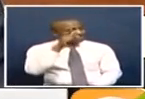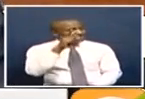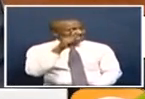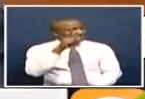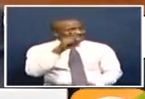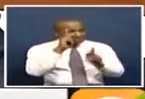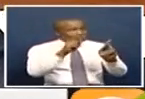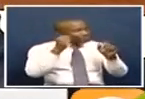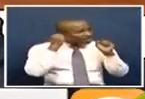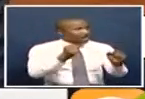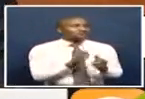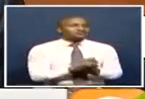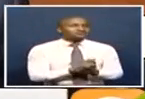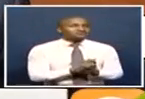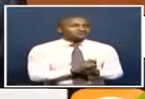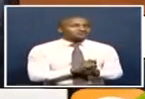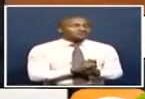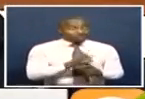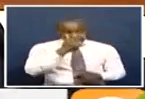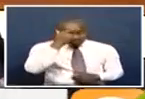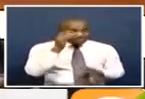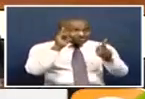know because Kisumu, once you are